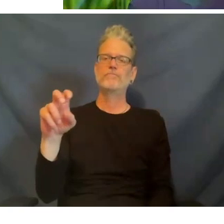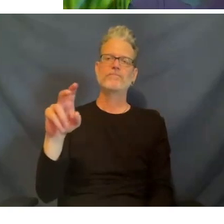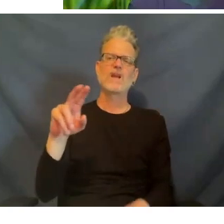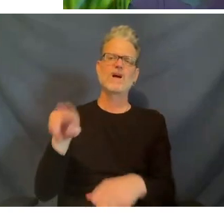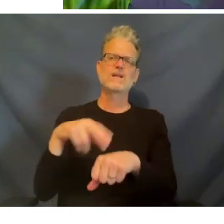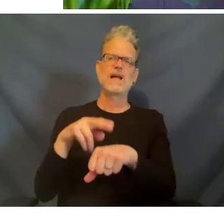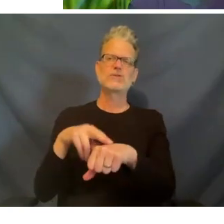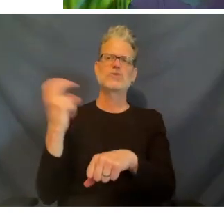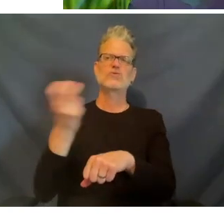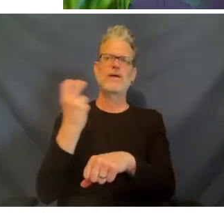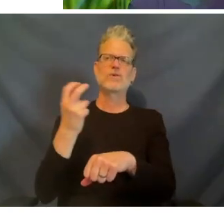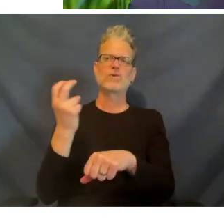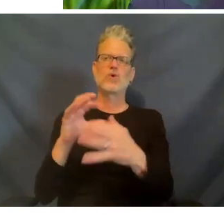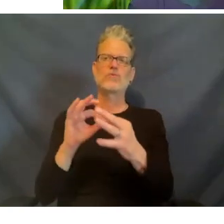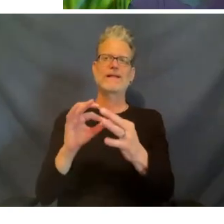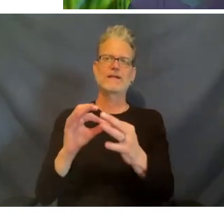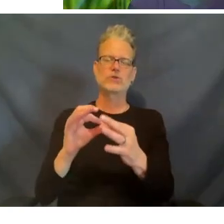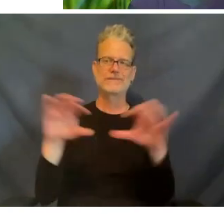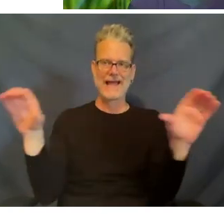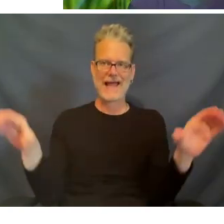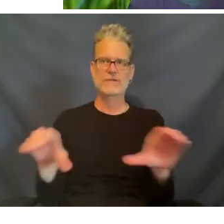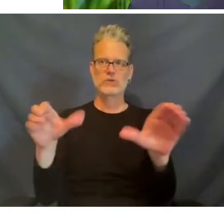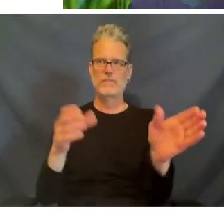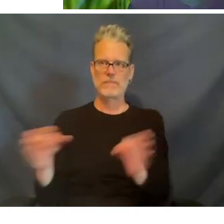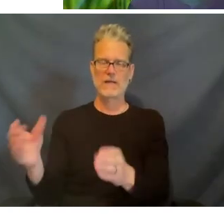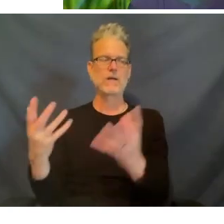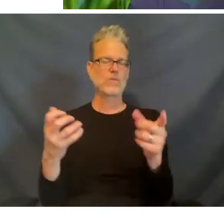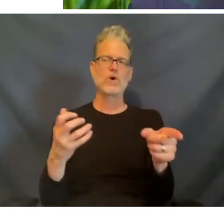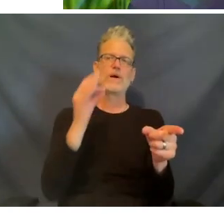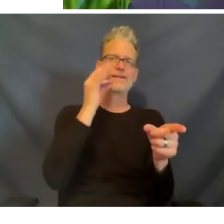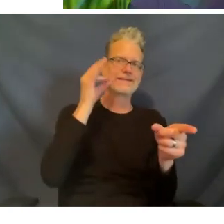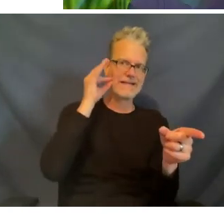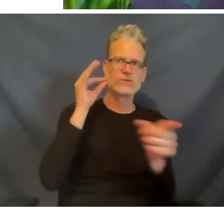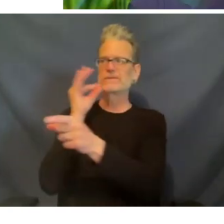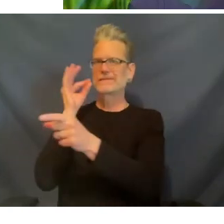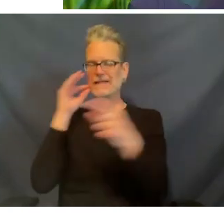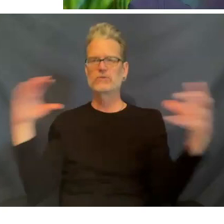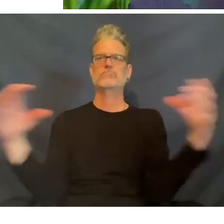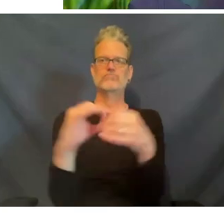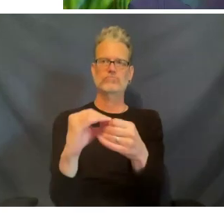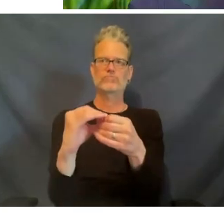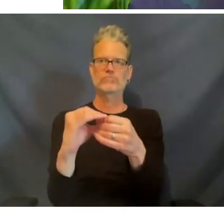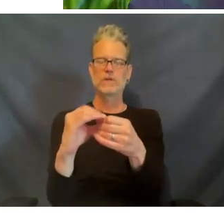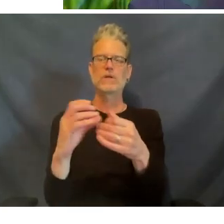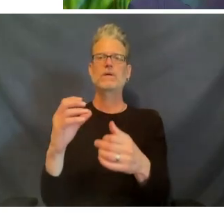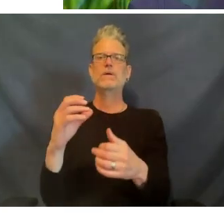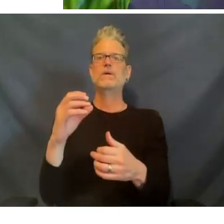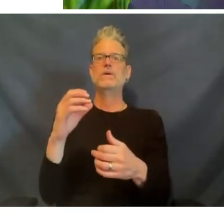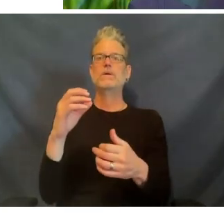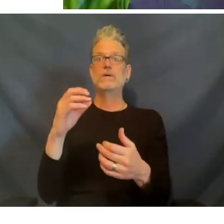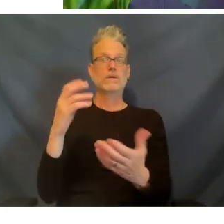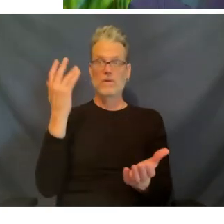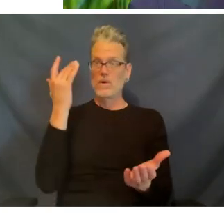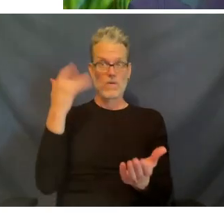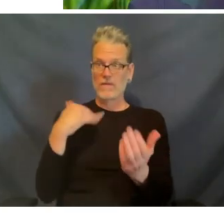Action Plan on tribal consultation and strengthening nation-to-nation relationships. And the purpose of this document is to provide agency